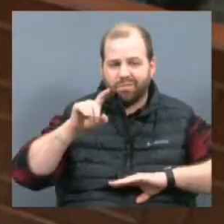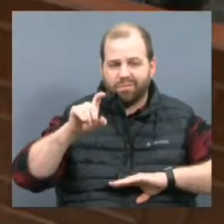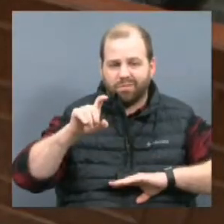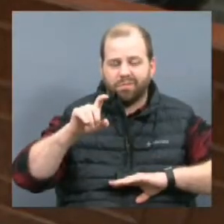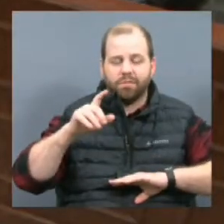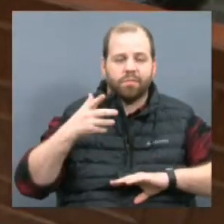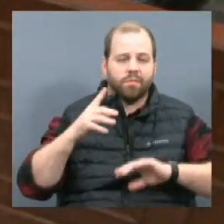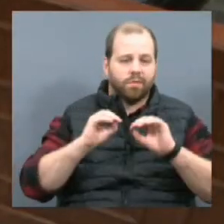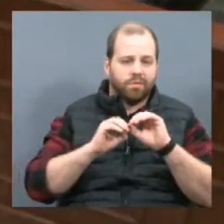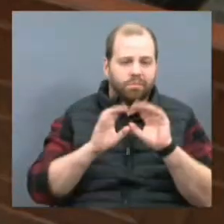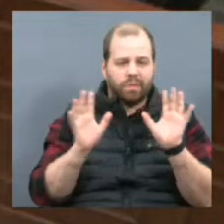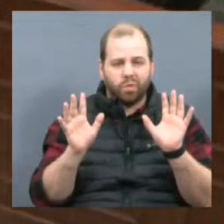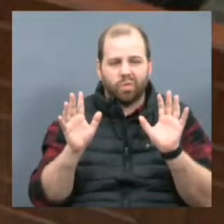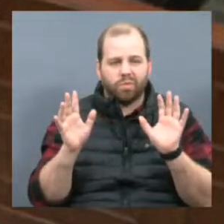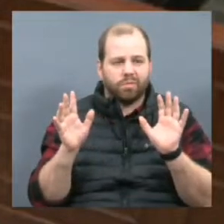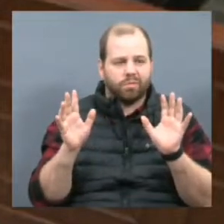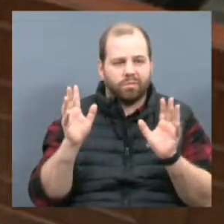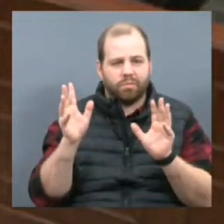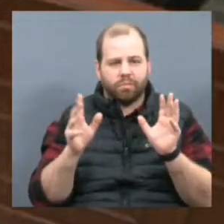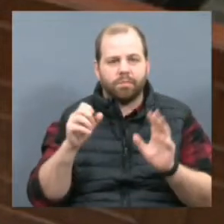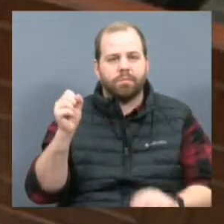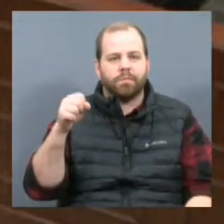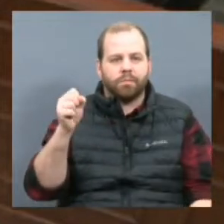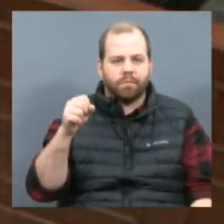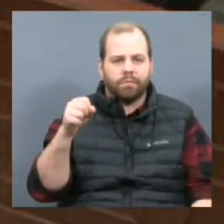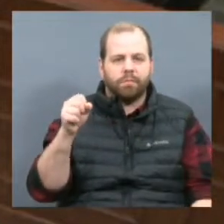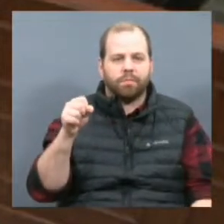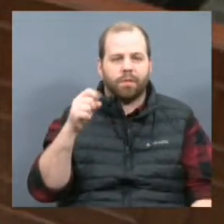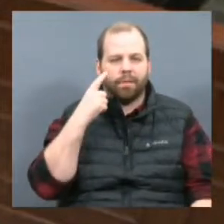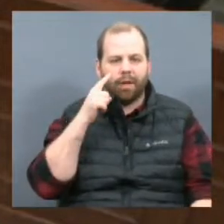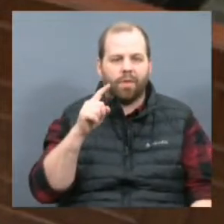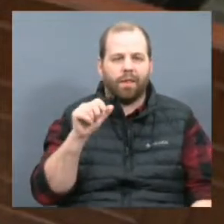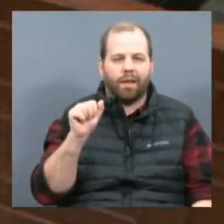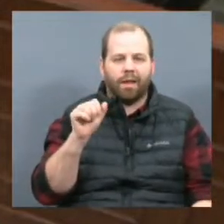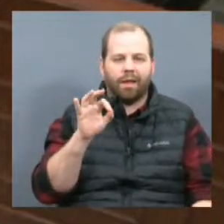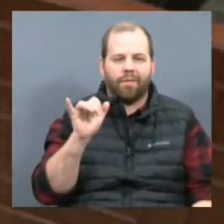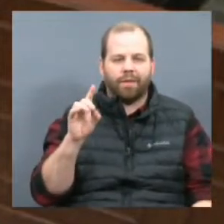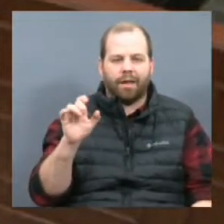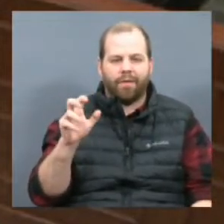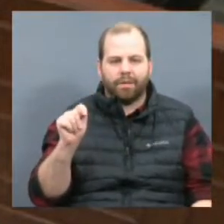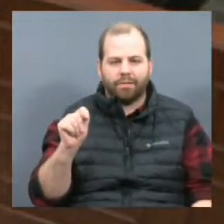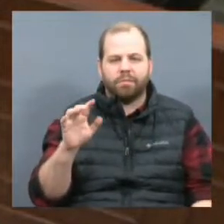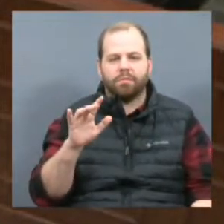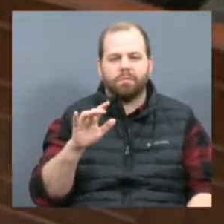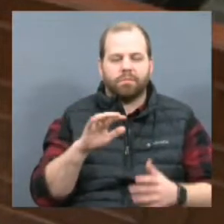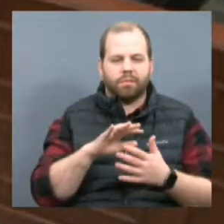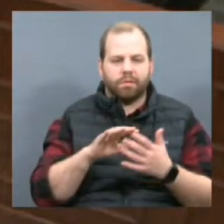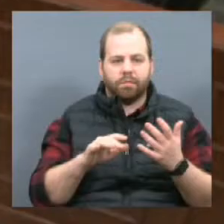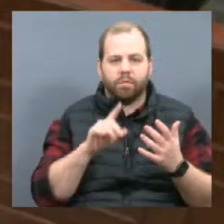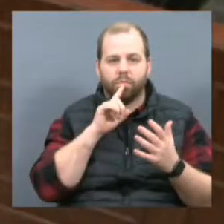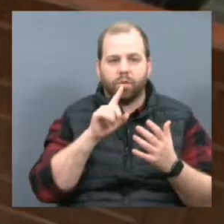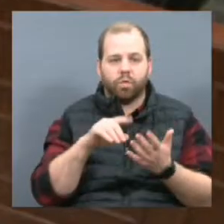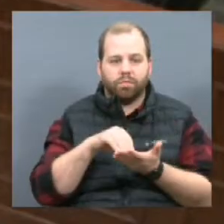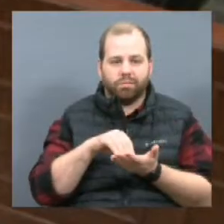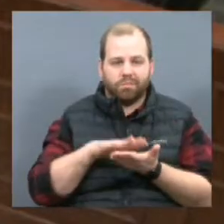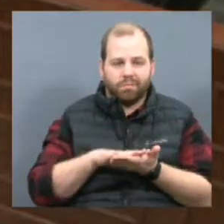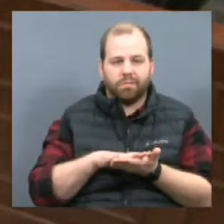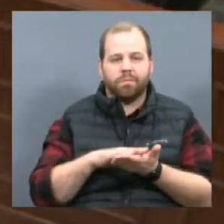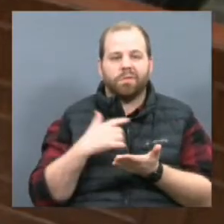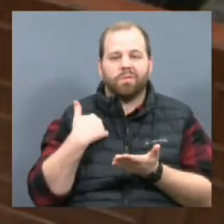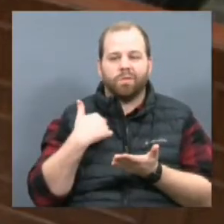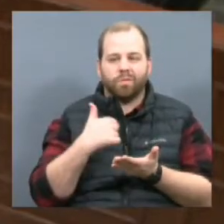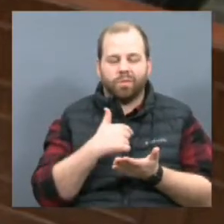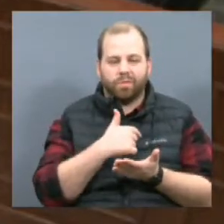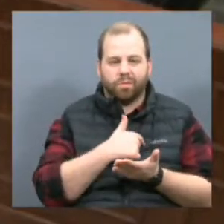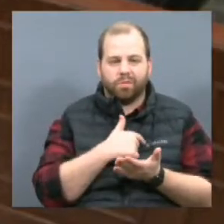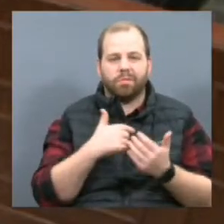as making sure about Yes, I the just proper wanted to, affidavits and everything you need? yes, I just need to make sure that on the record, we had